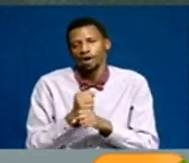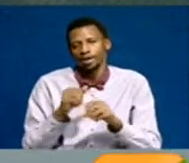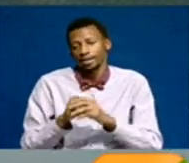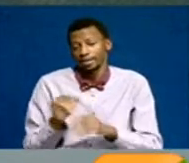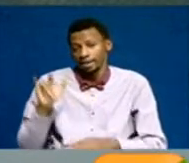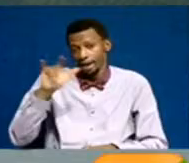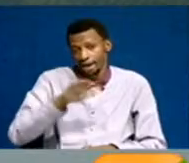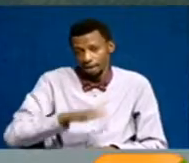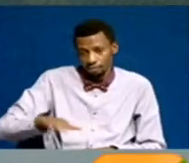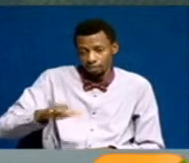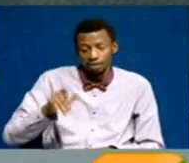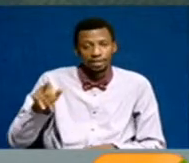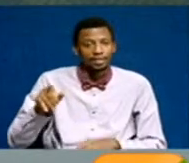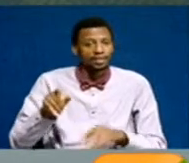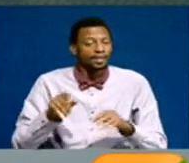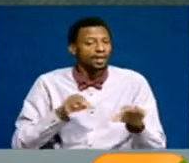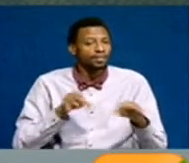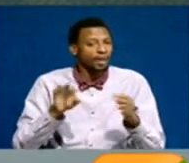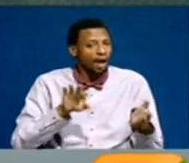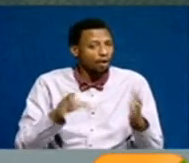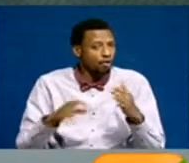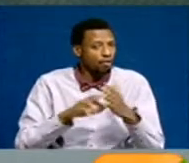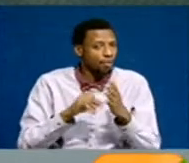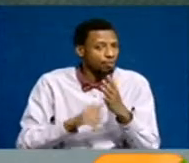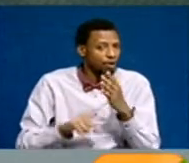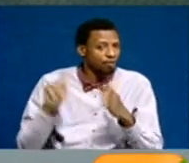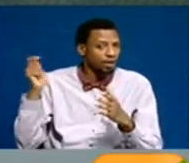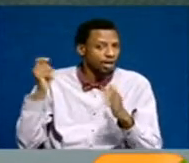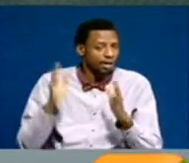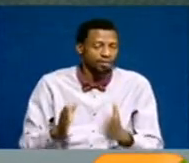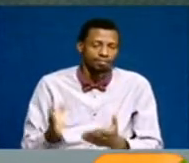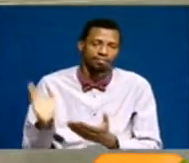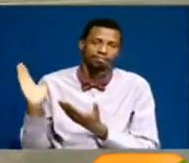reports on what this means for Kenya's busiest airport.